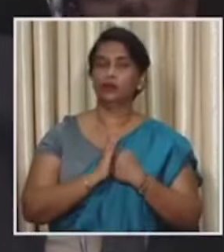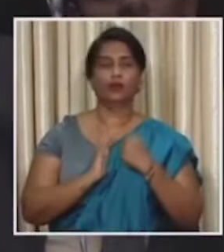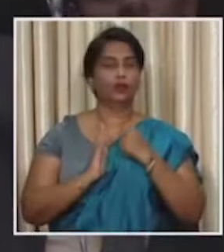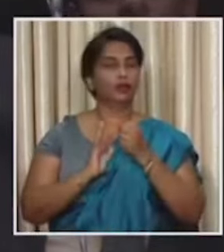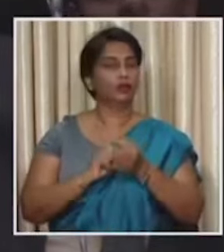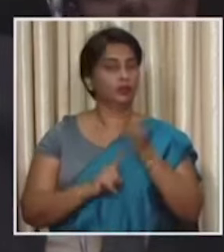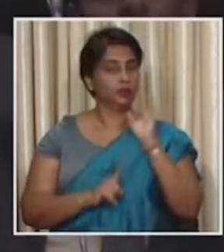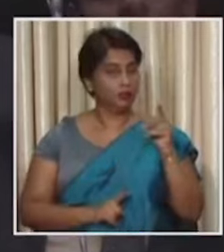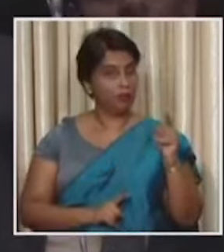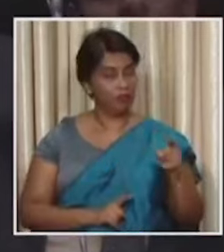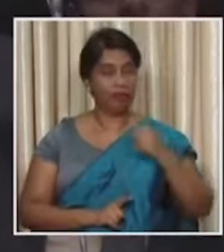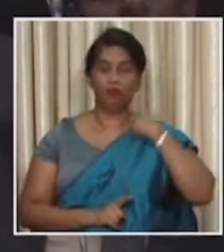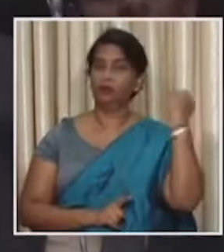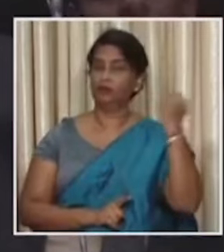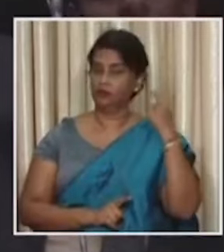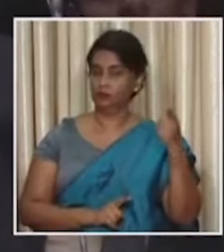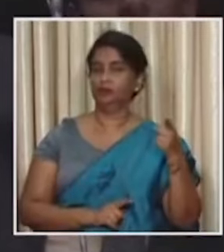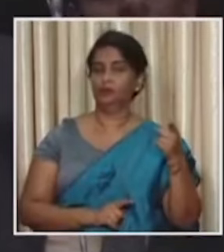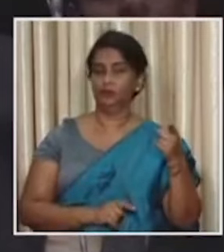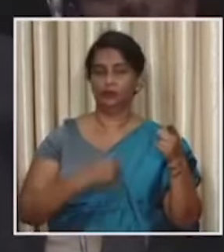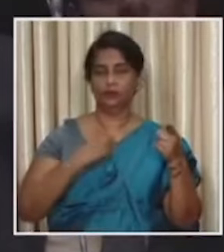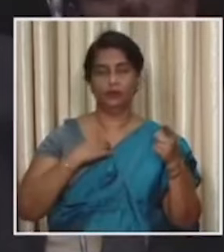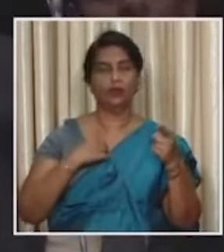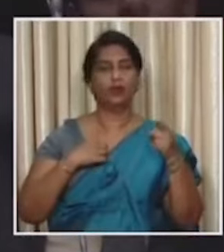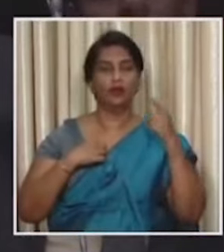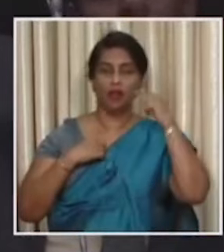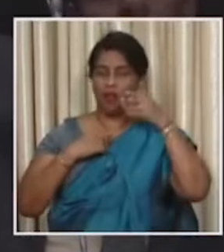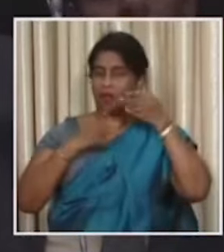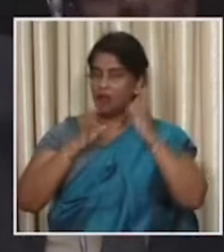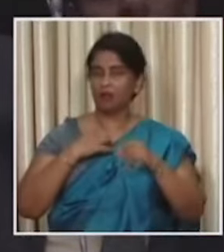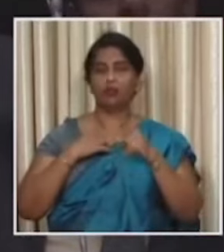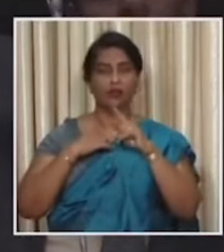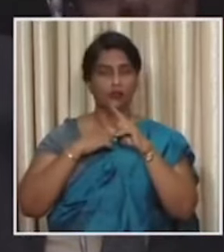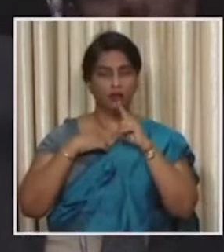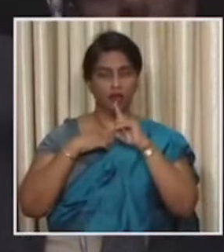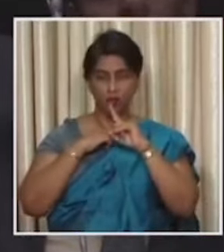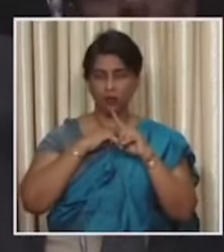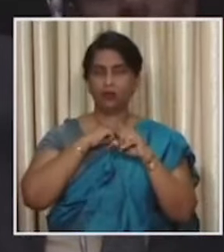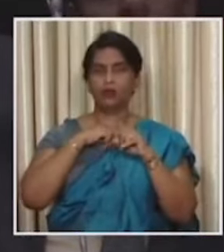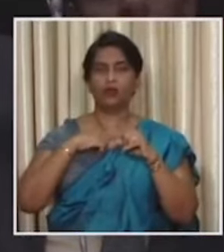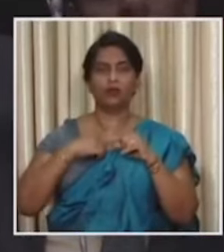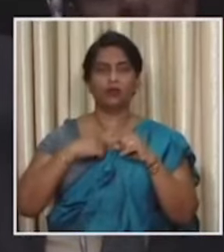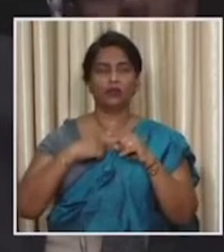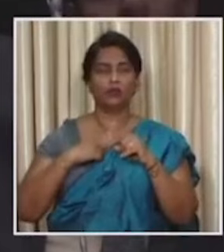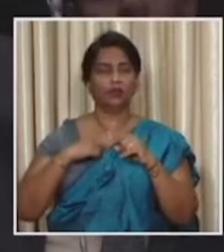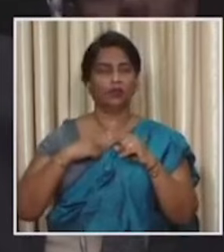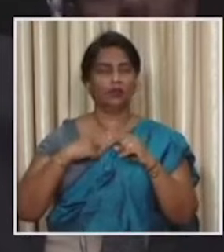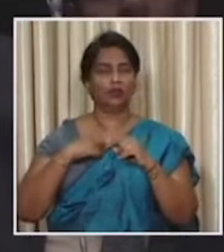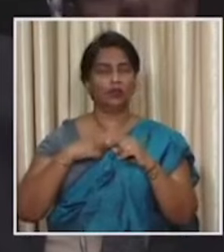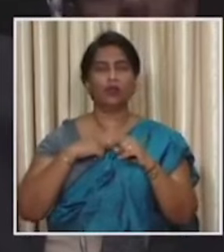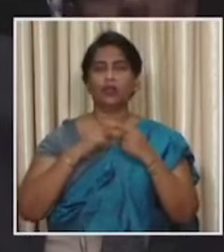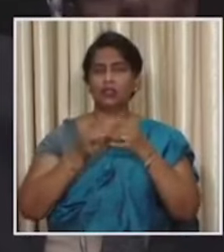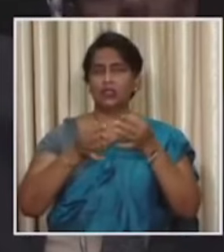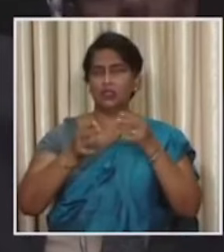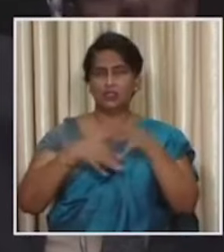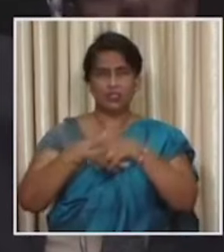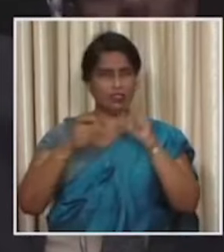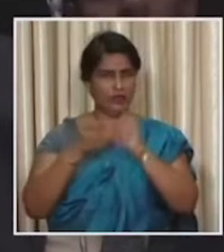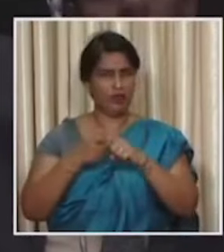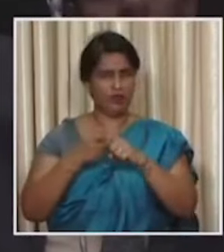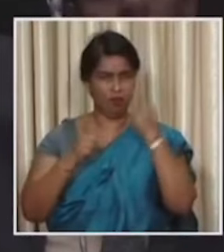to be also coined by this government as racism. So I would like clarifications, because you see,